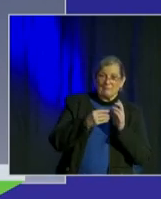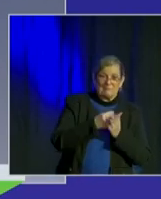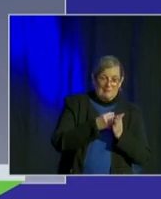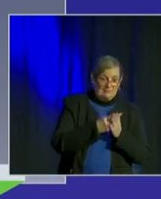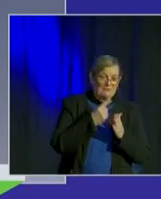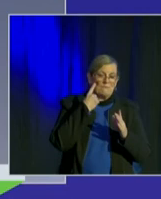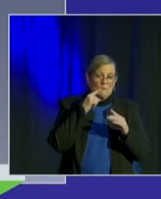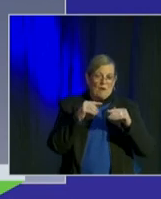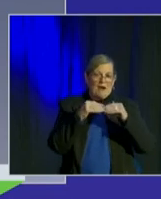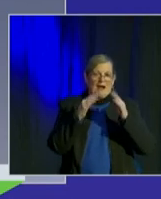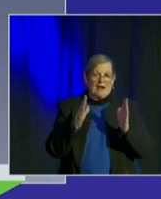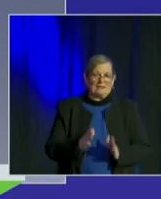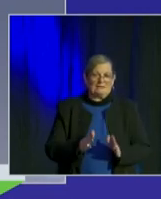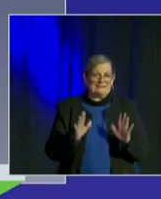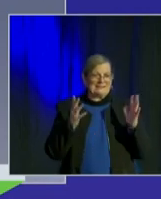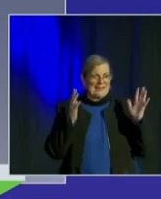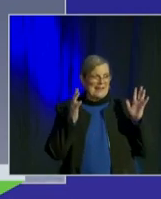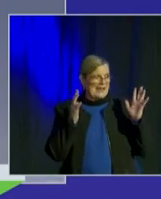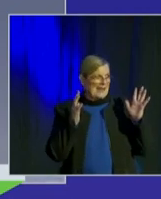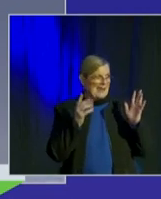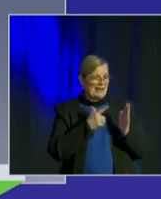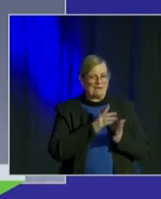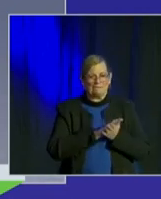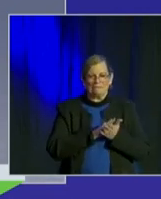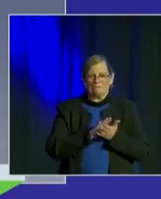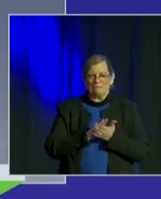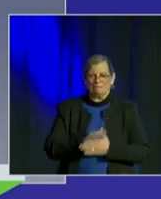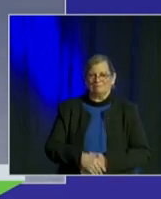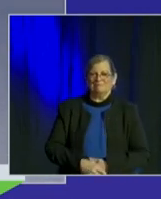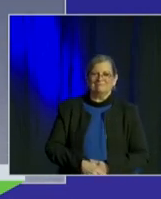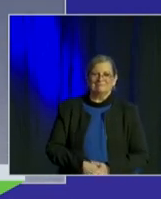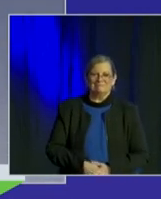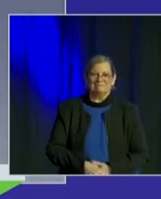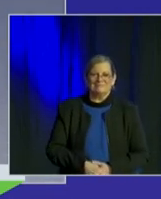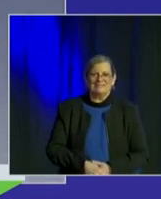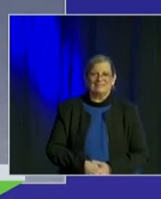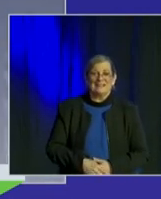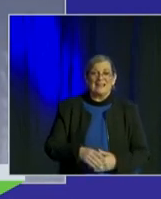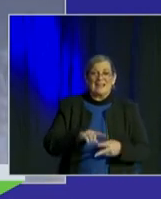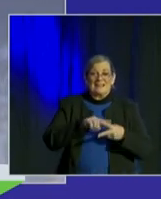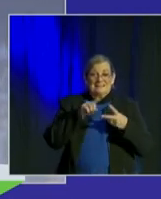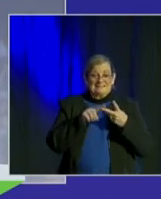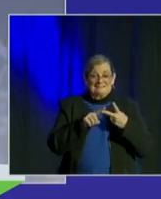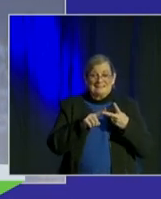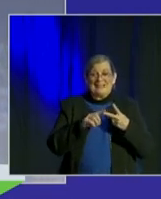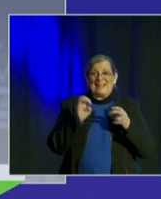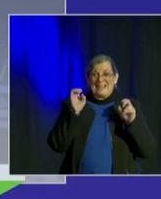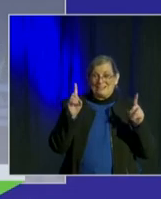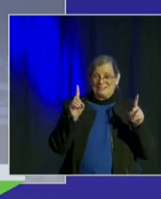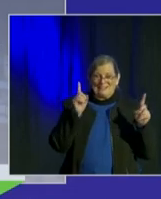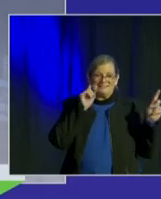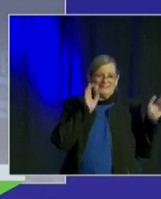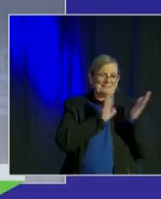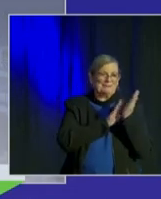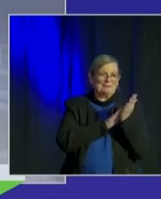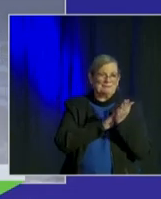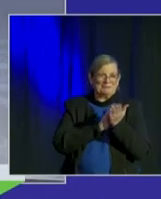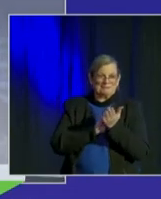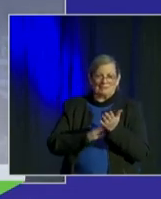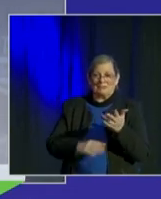way. Yeah, good job. Followed by education, health,